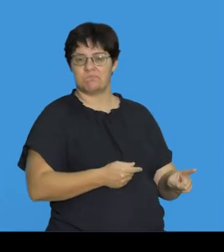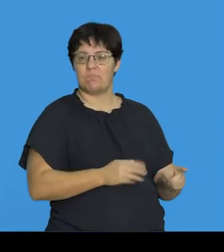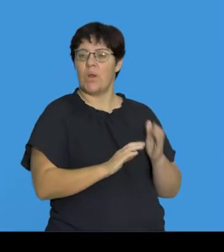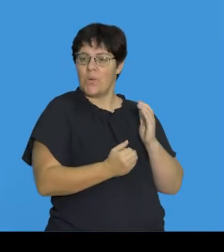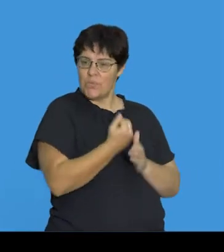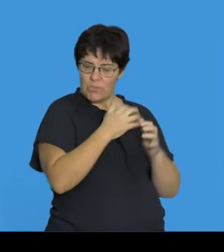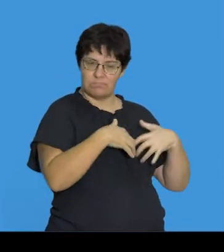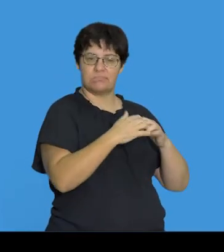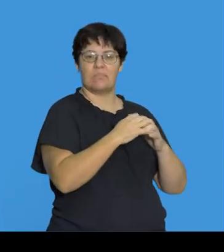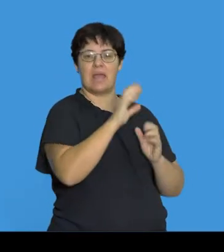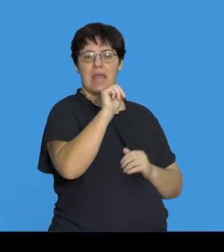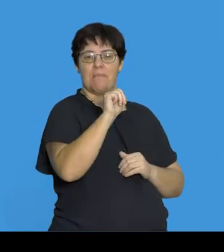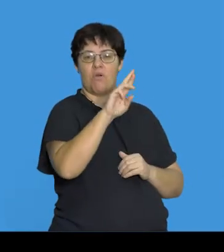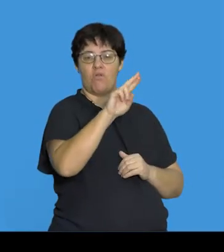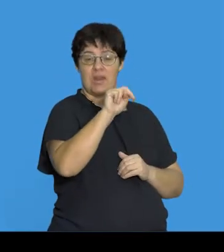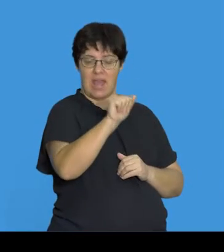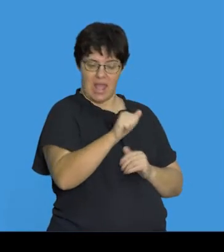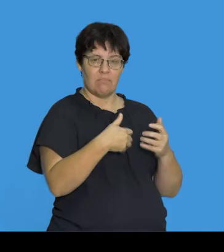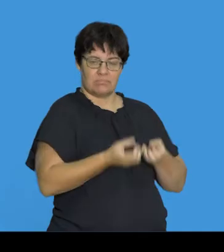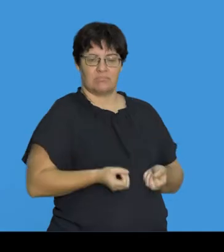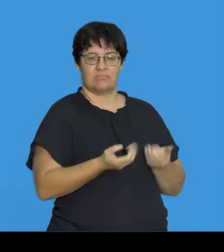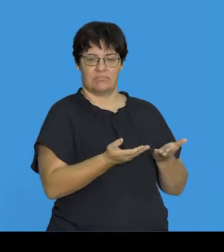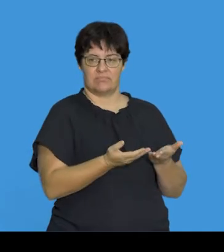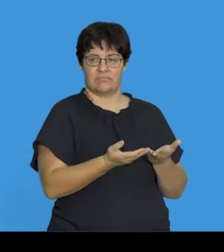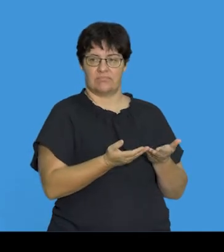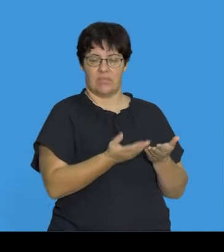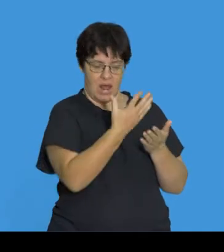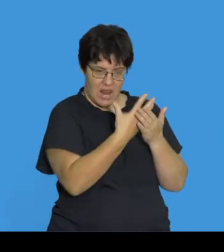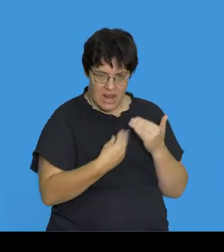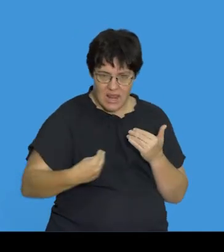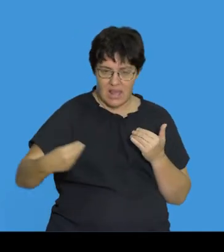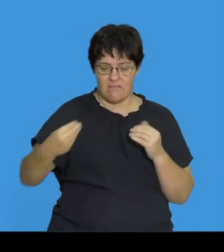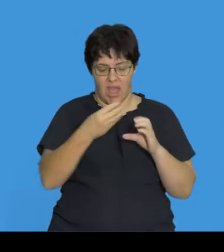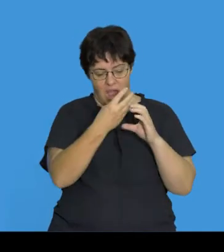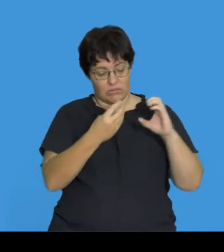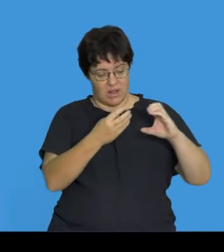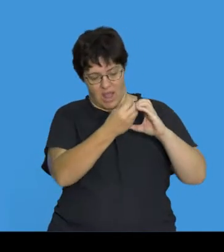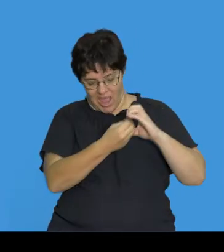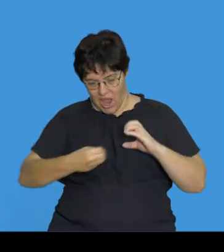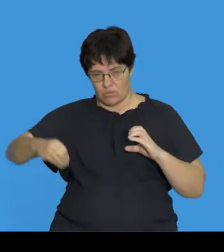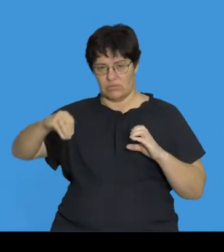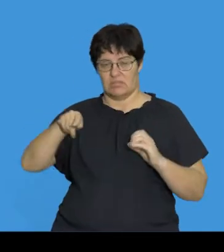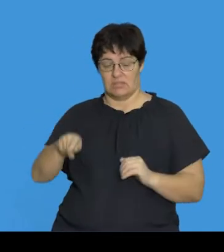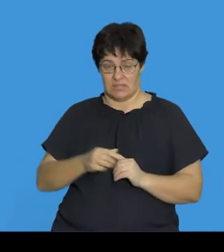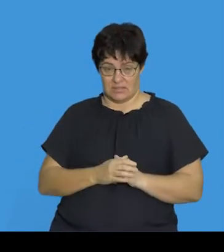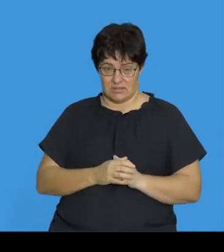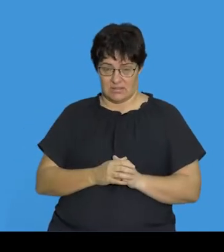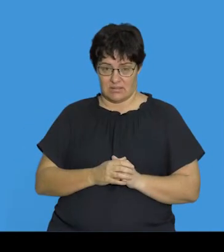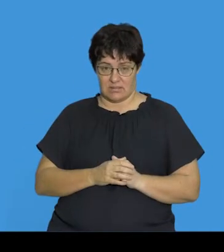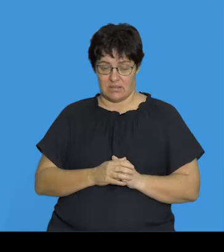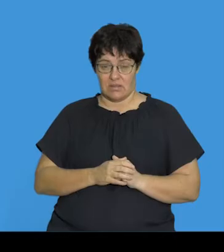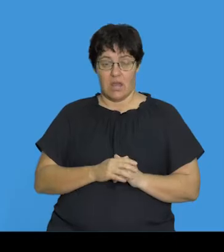a newly formed mRNA molecule is produced that leaves the nucleus. So this process